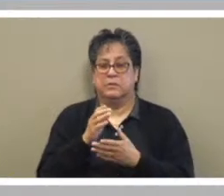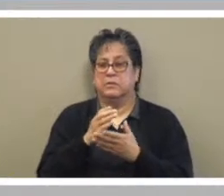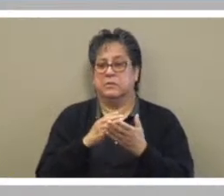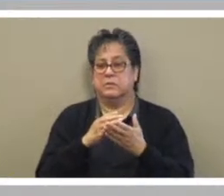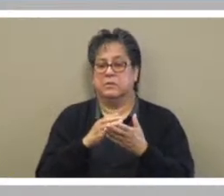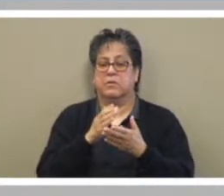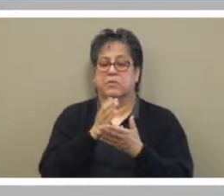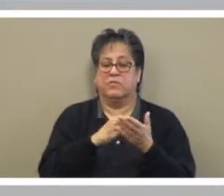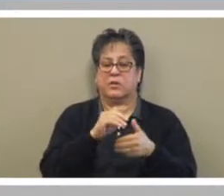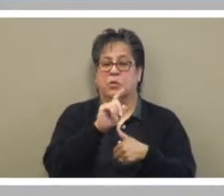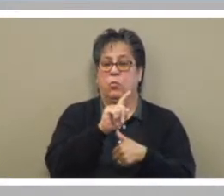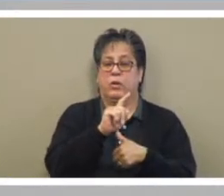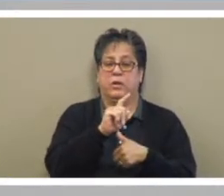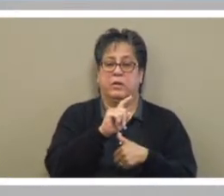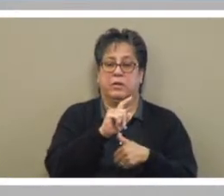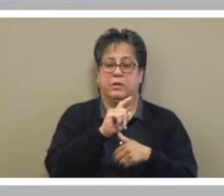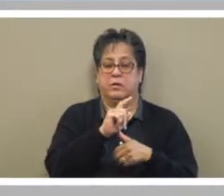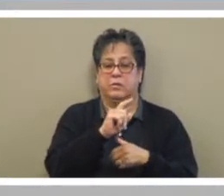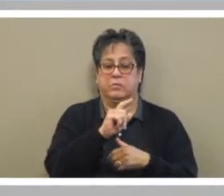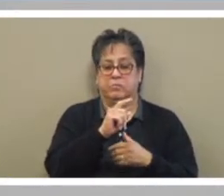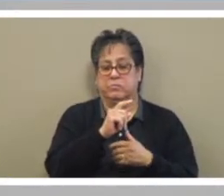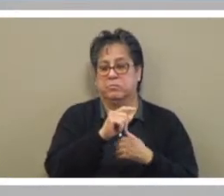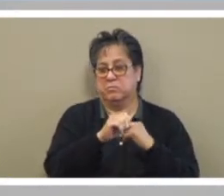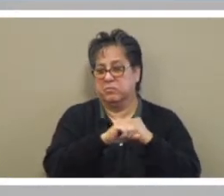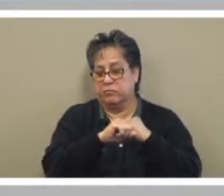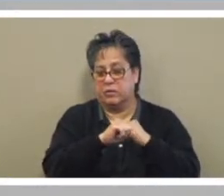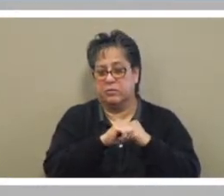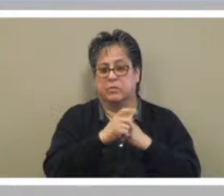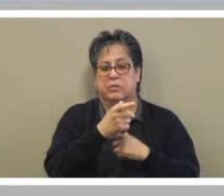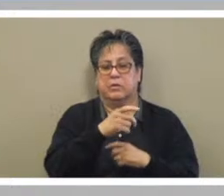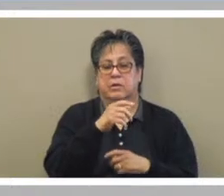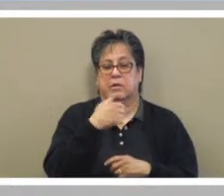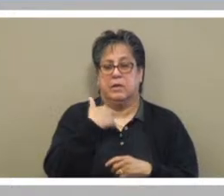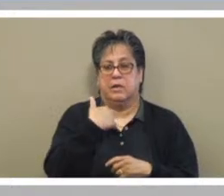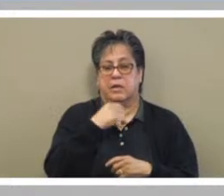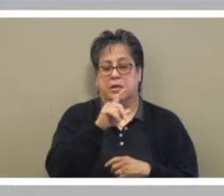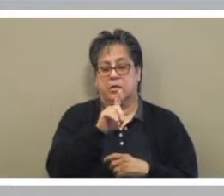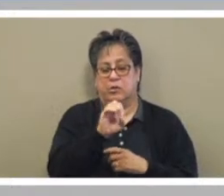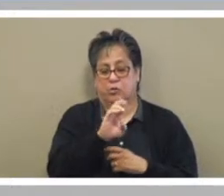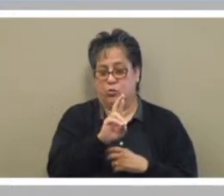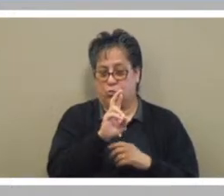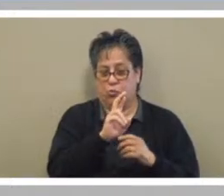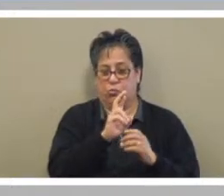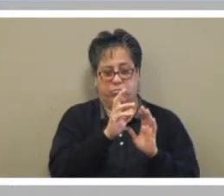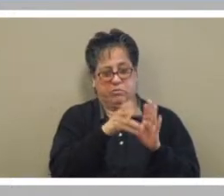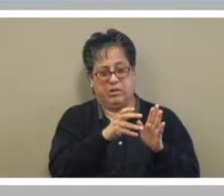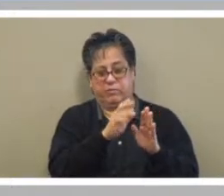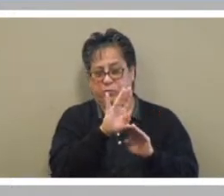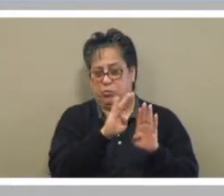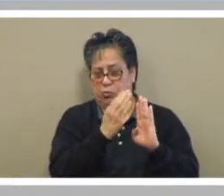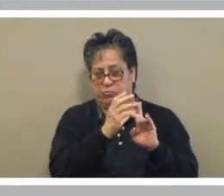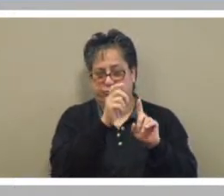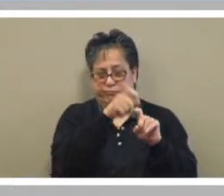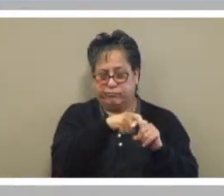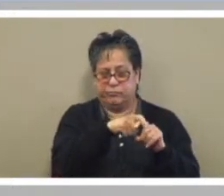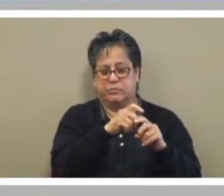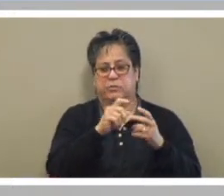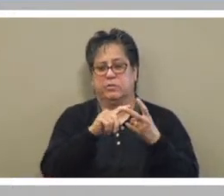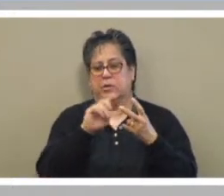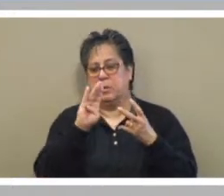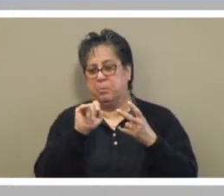phase one awareness campaigns that we had in place. And you can see we had the door hangers, we have the mailing, we have digital